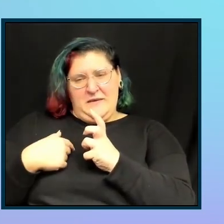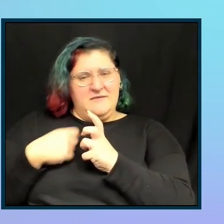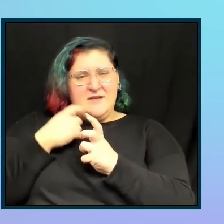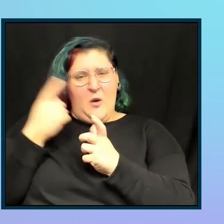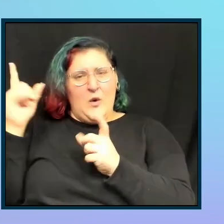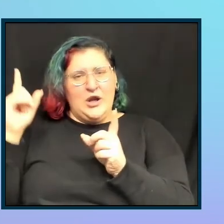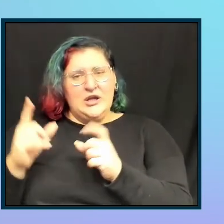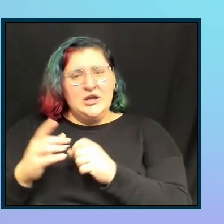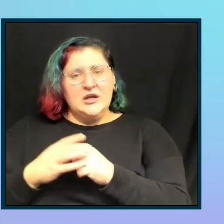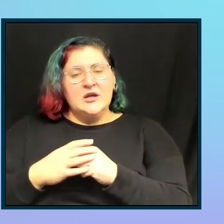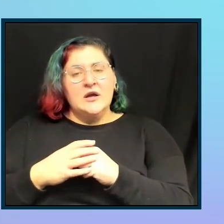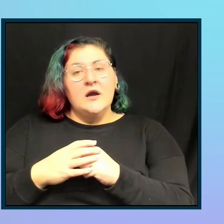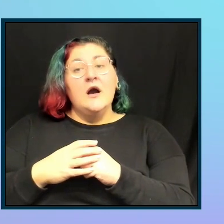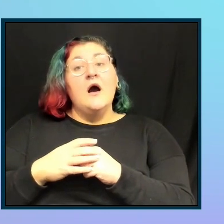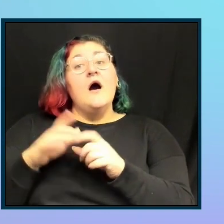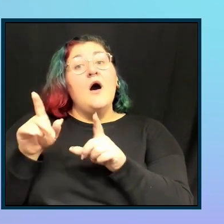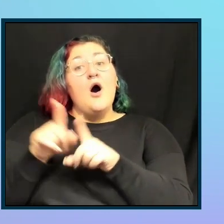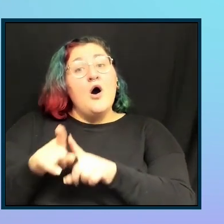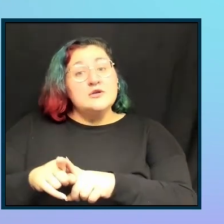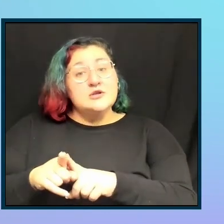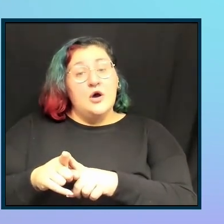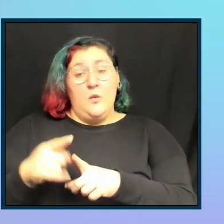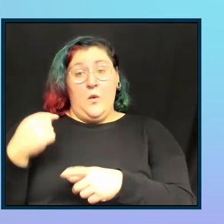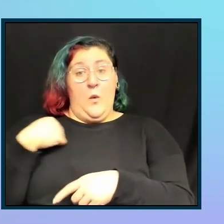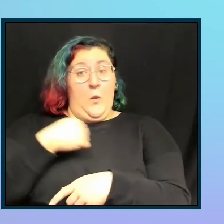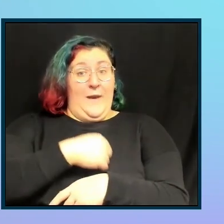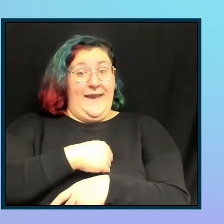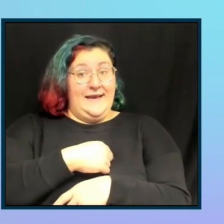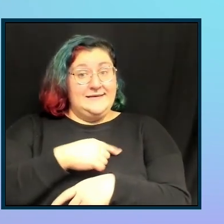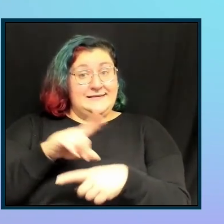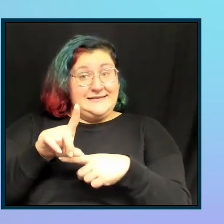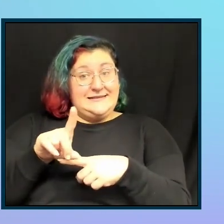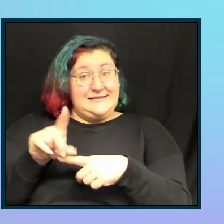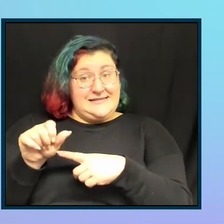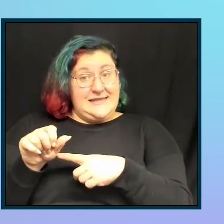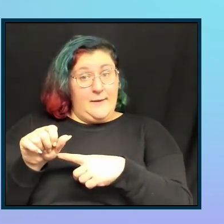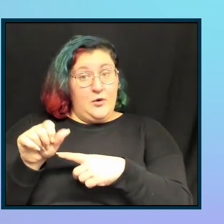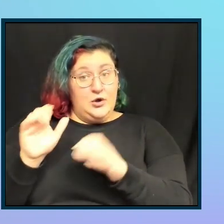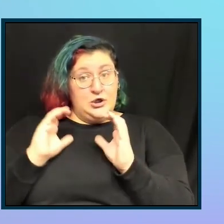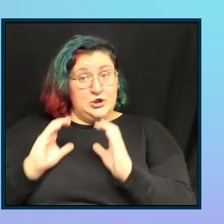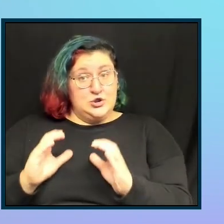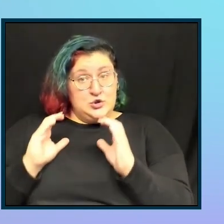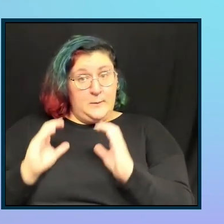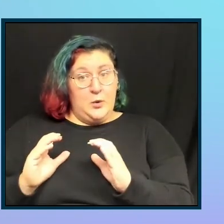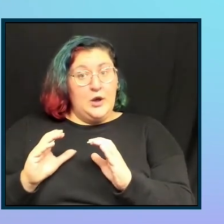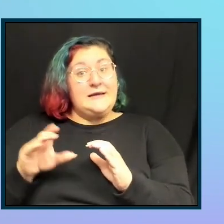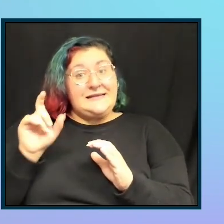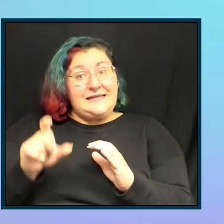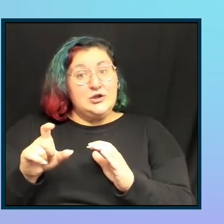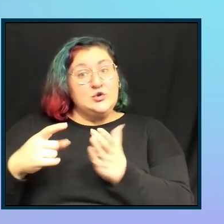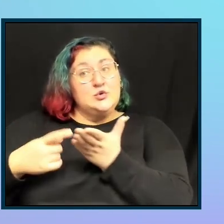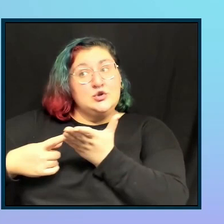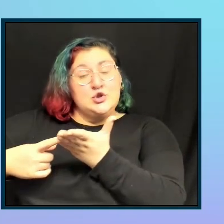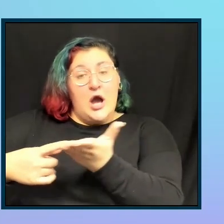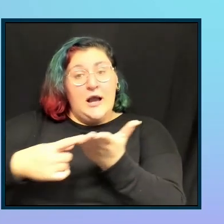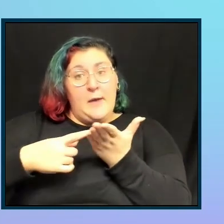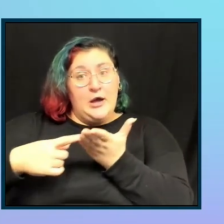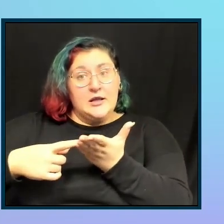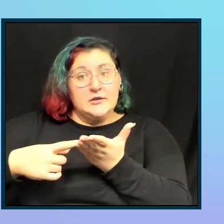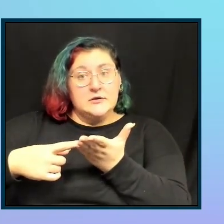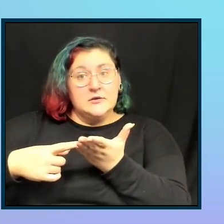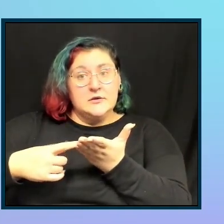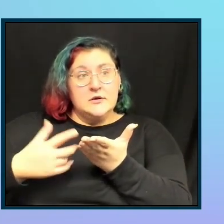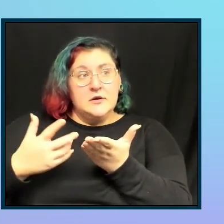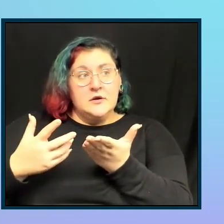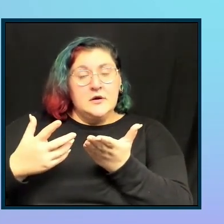can do is talk about it. I think too often we look at an AI system that is recommending